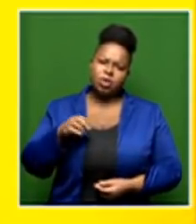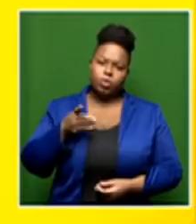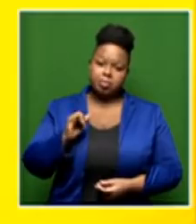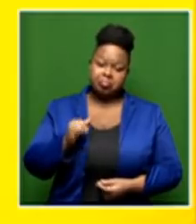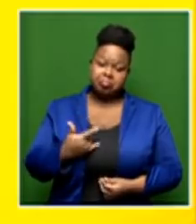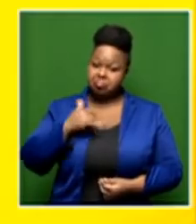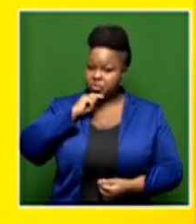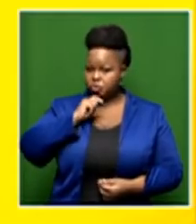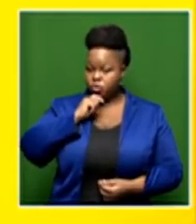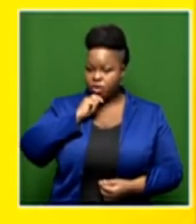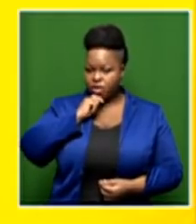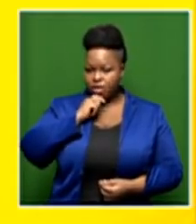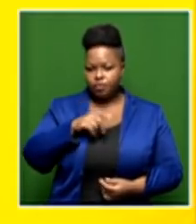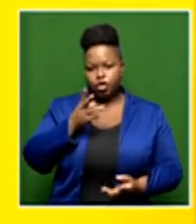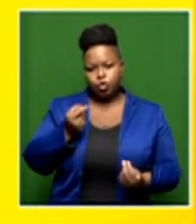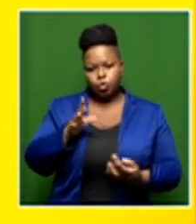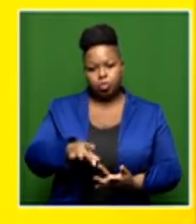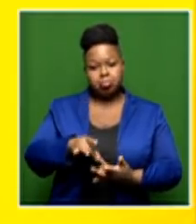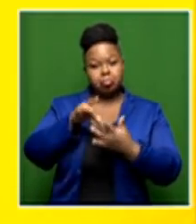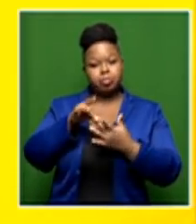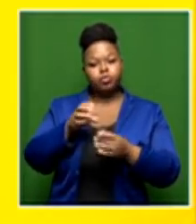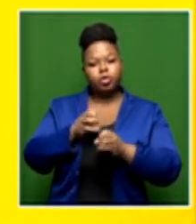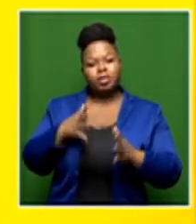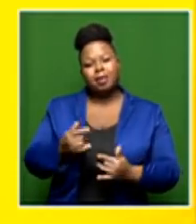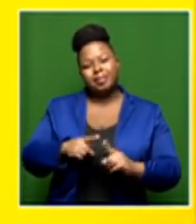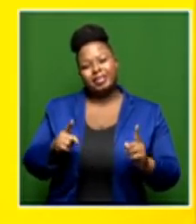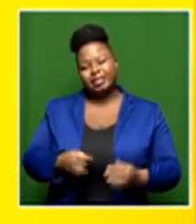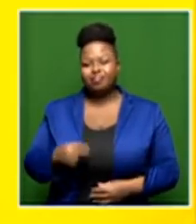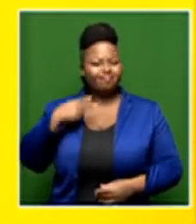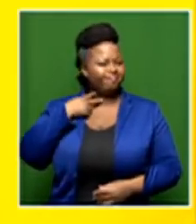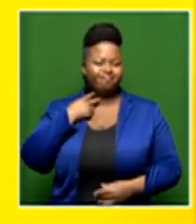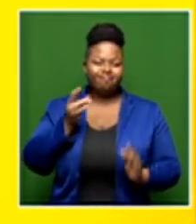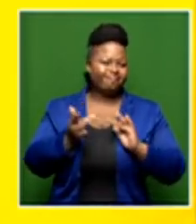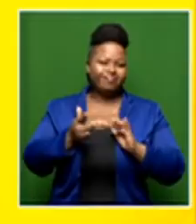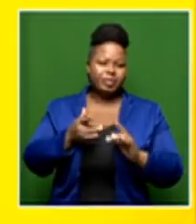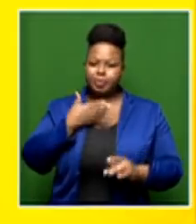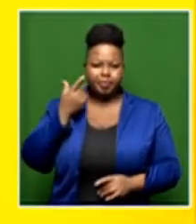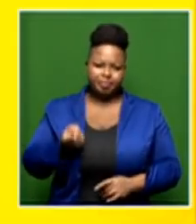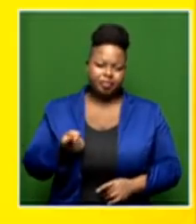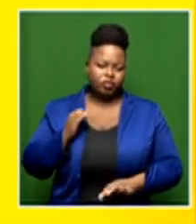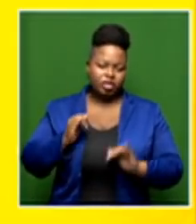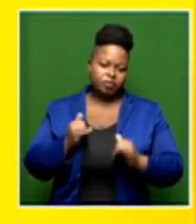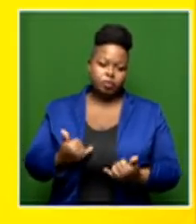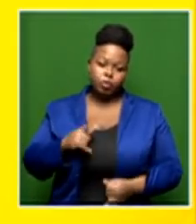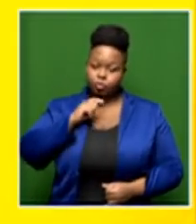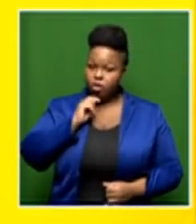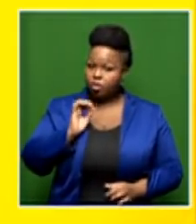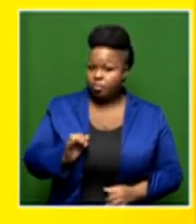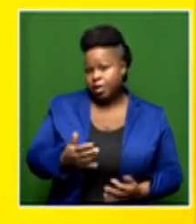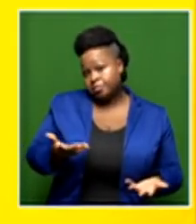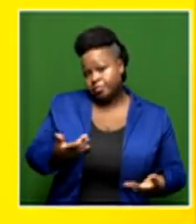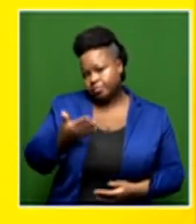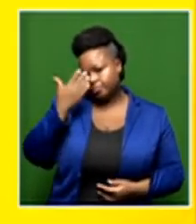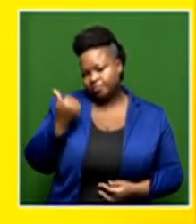morning, the newly appointed convener there, but unfortunately couldn't get that interview this morning. But hopefully, who